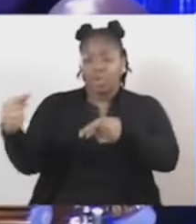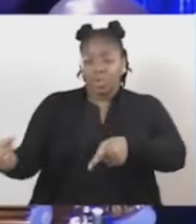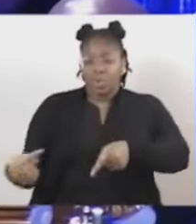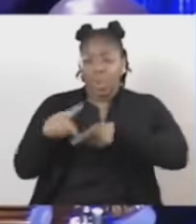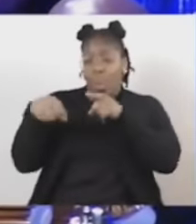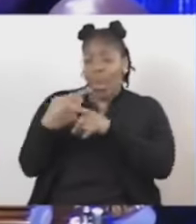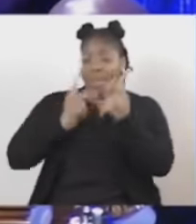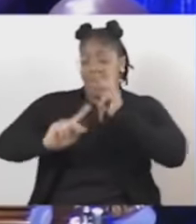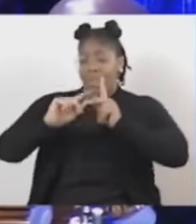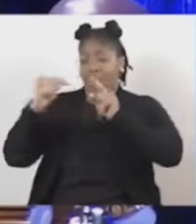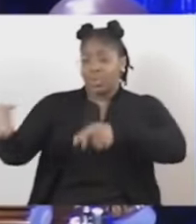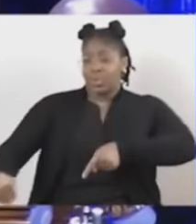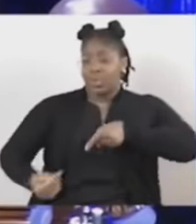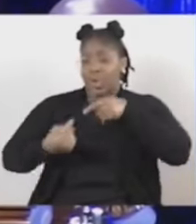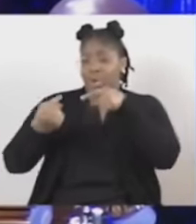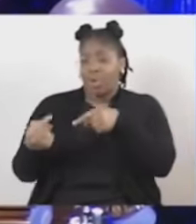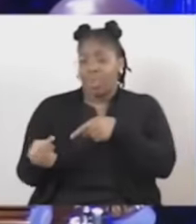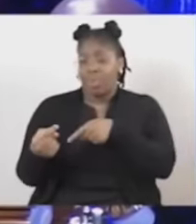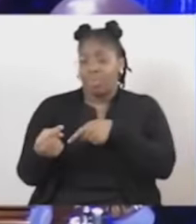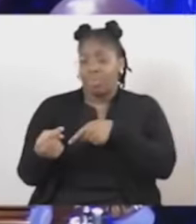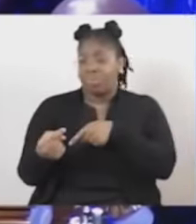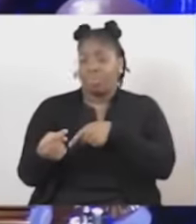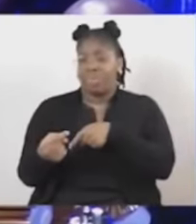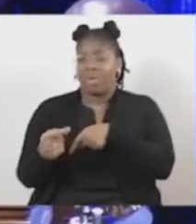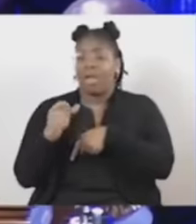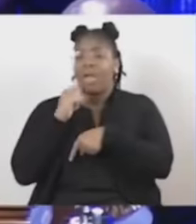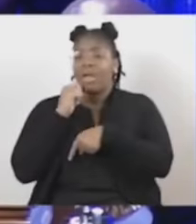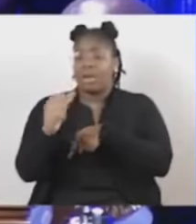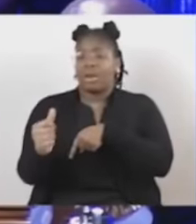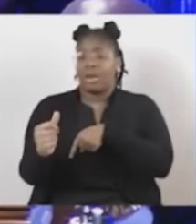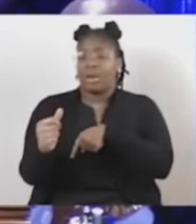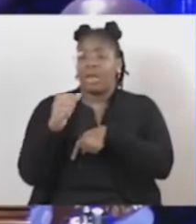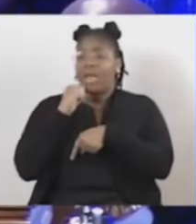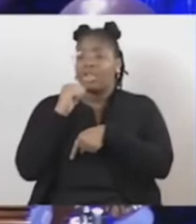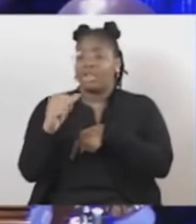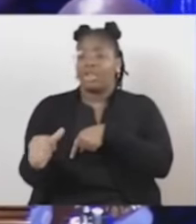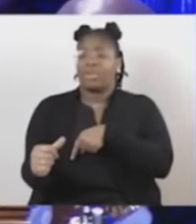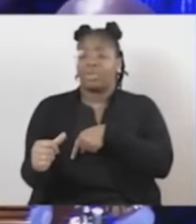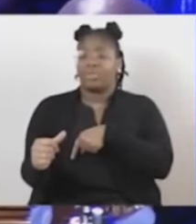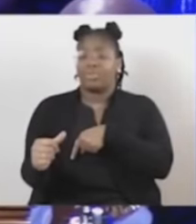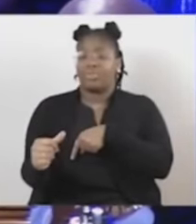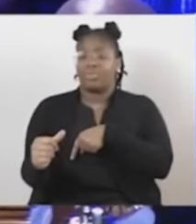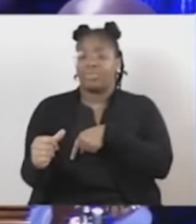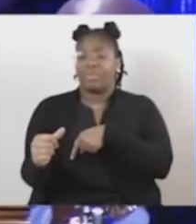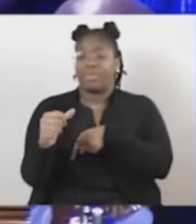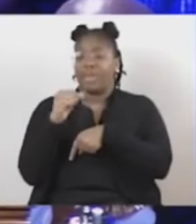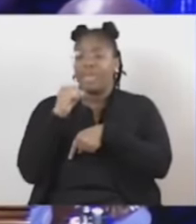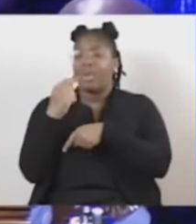threads, when unaddressed, while millions of dollars were going into the bank,